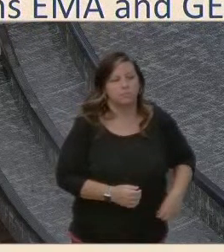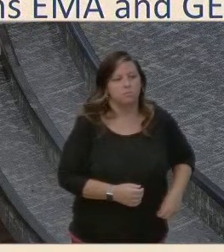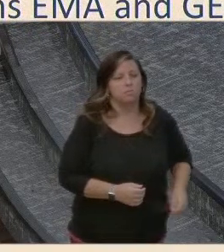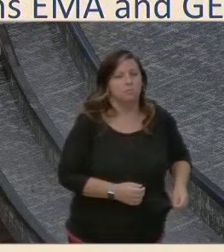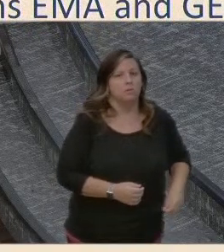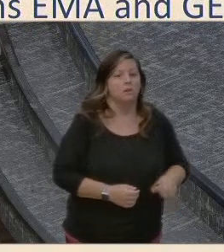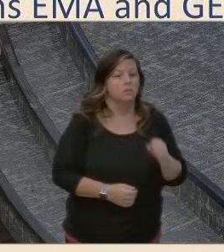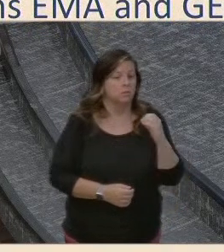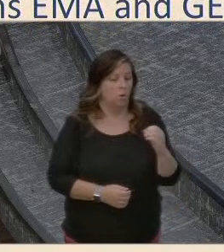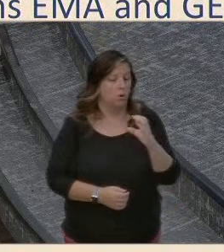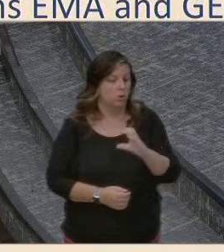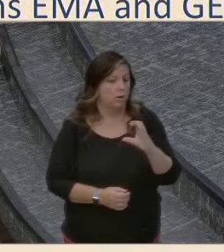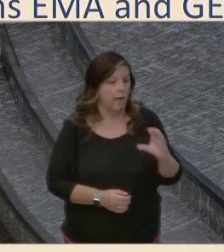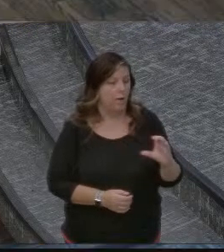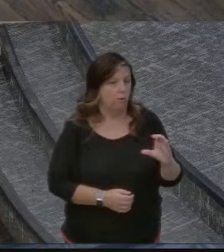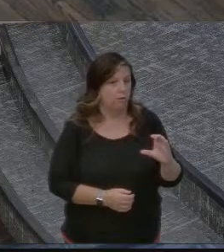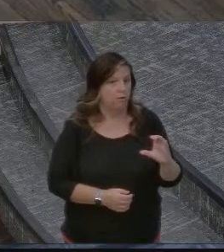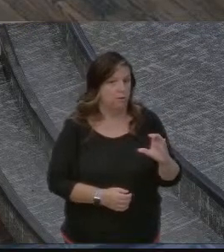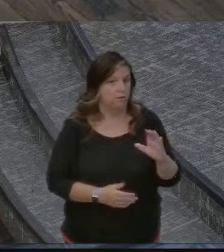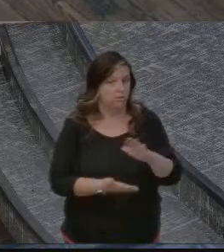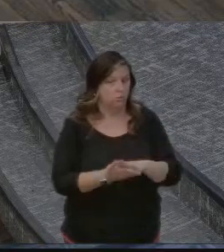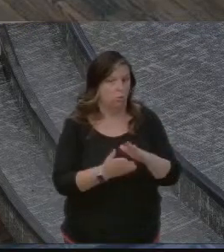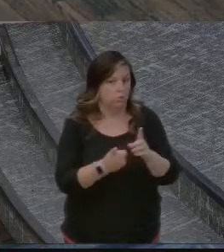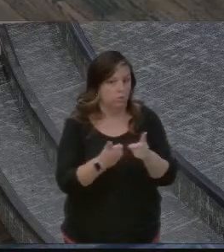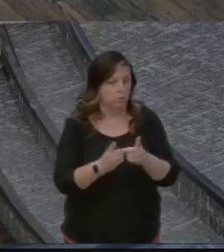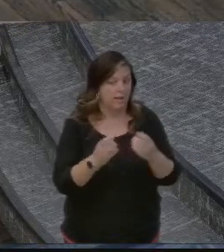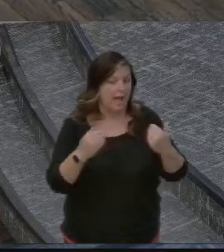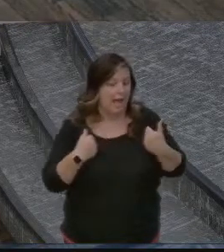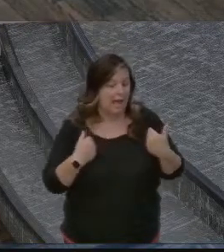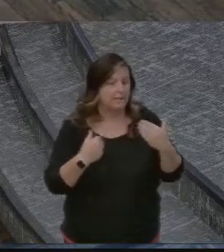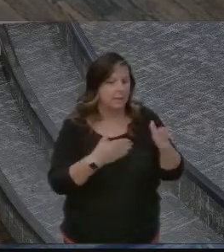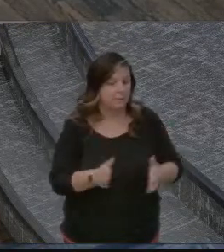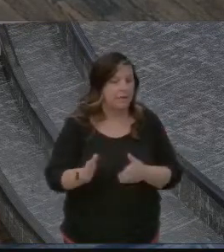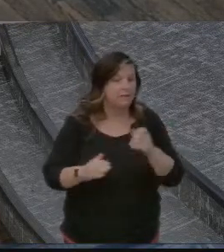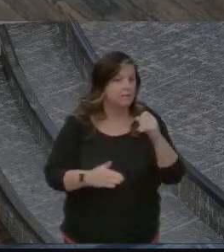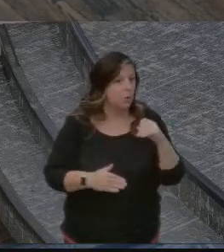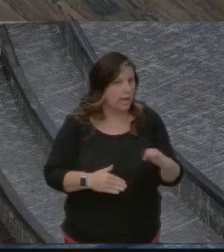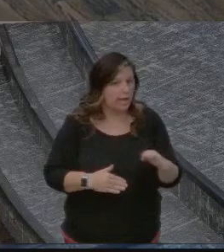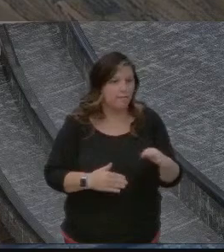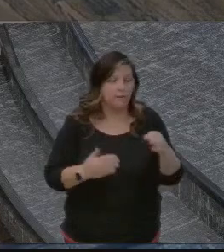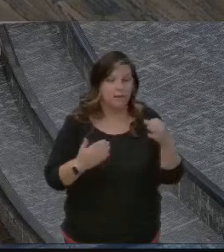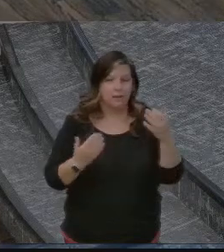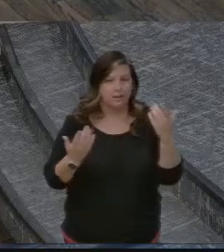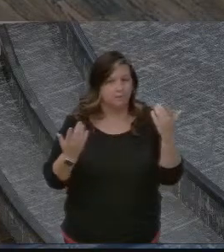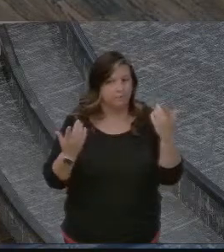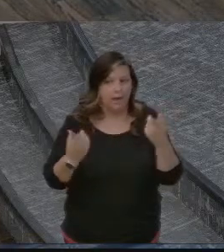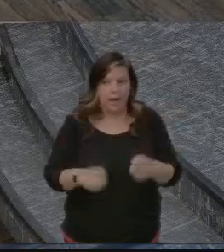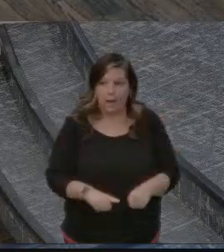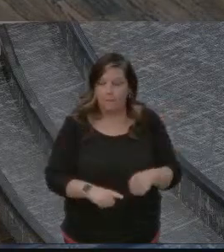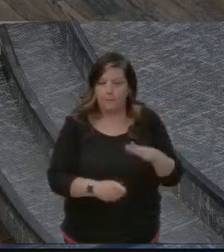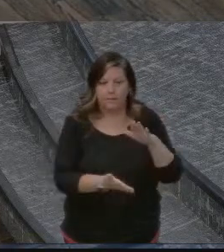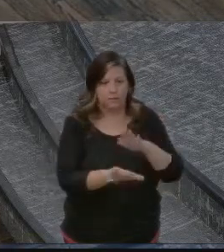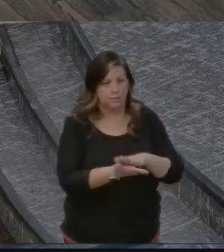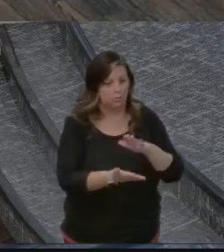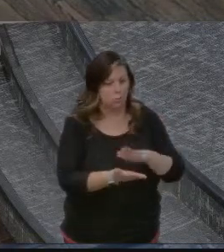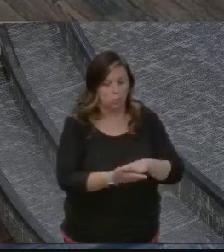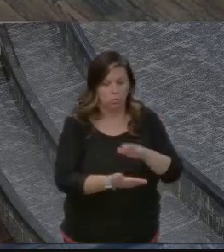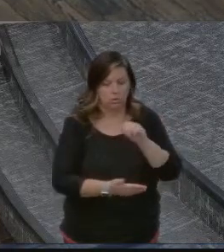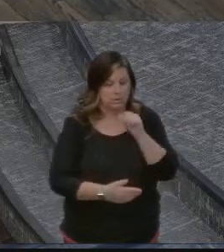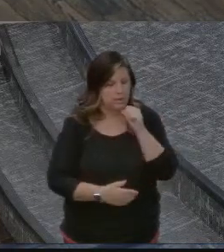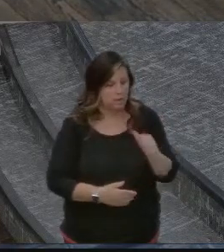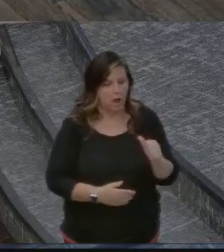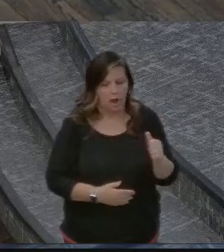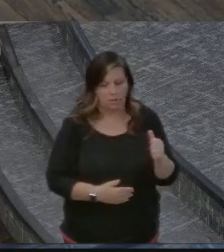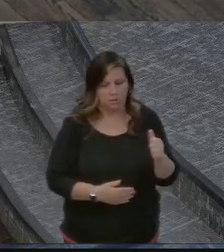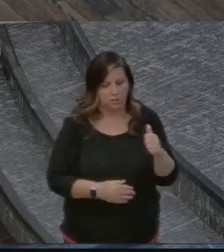School District has a plan in the event that a campus is no longer a viable option to keep